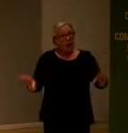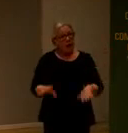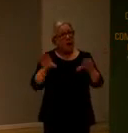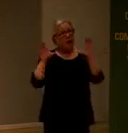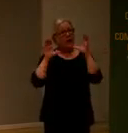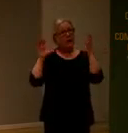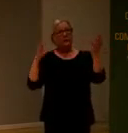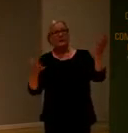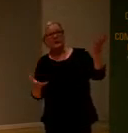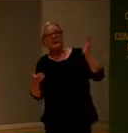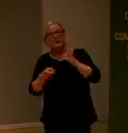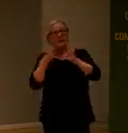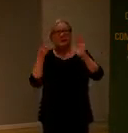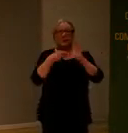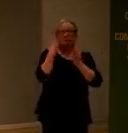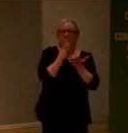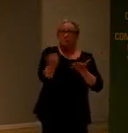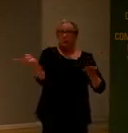And so it's,